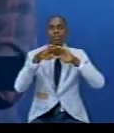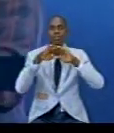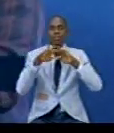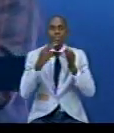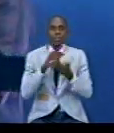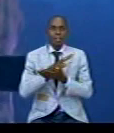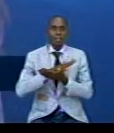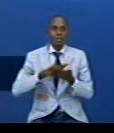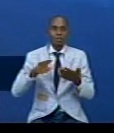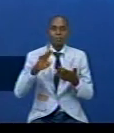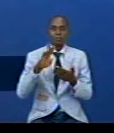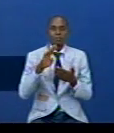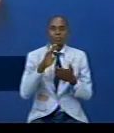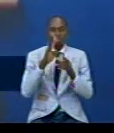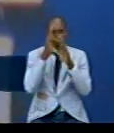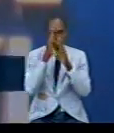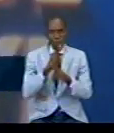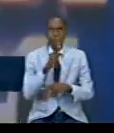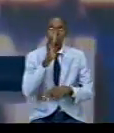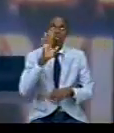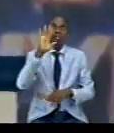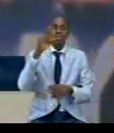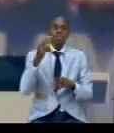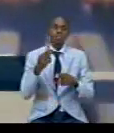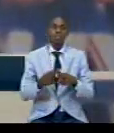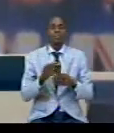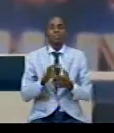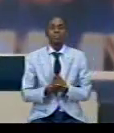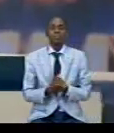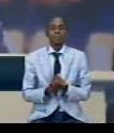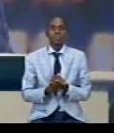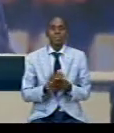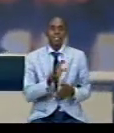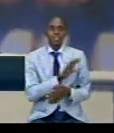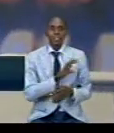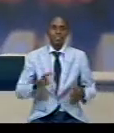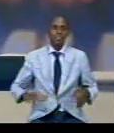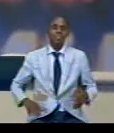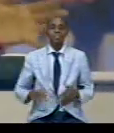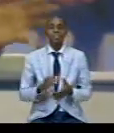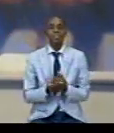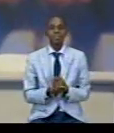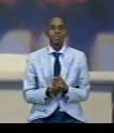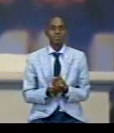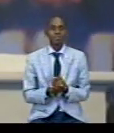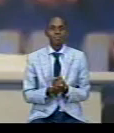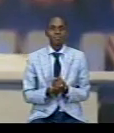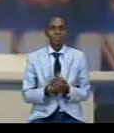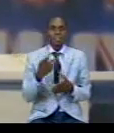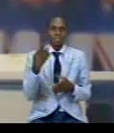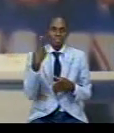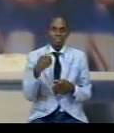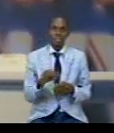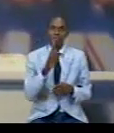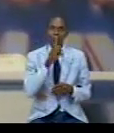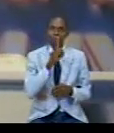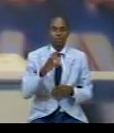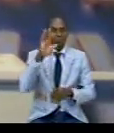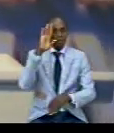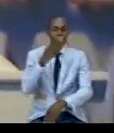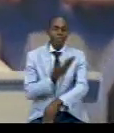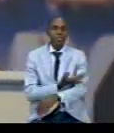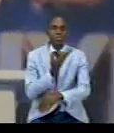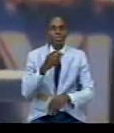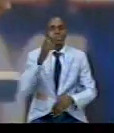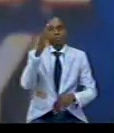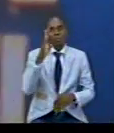hallowed be thy name. Christ, the very Son of God, taught